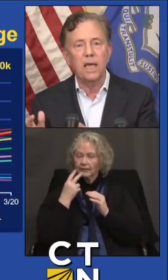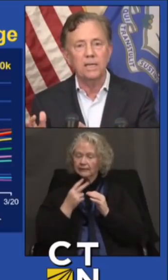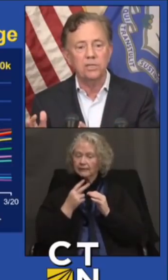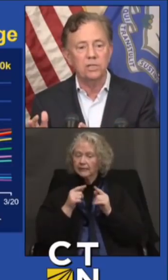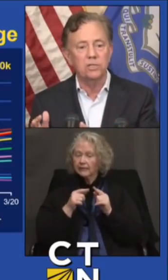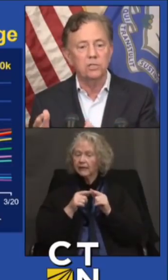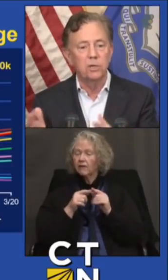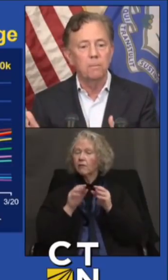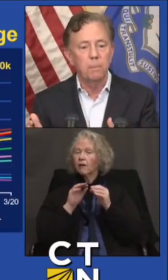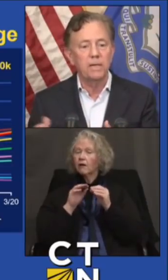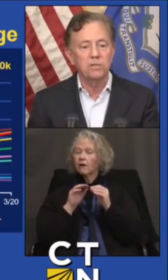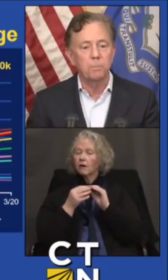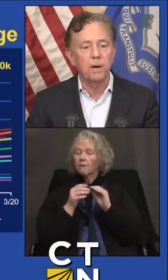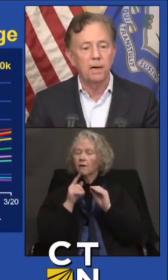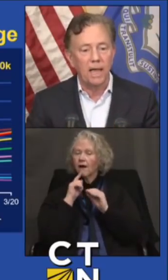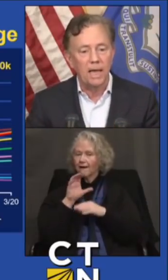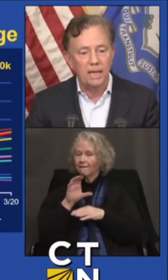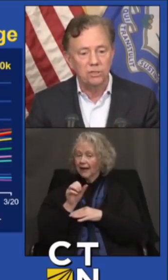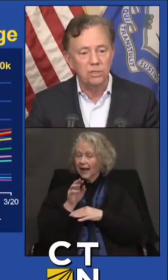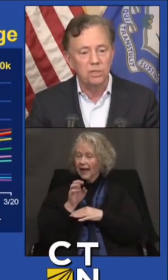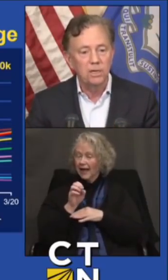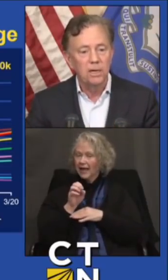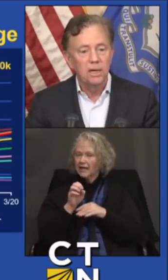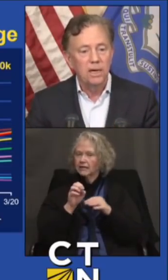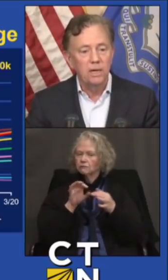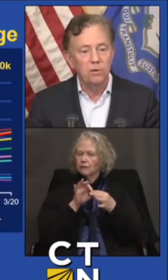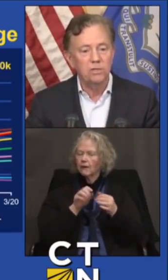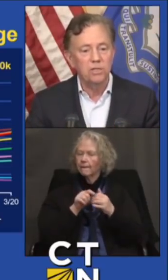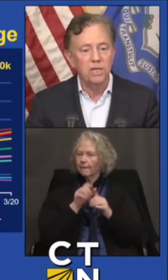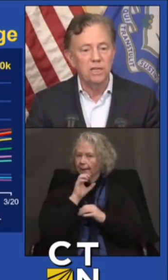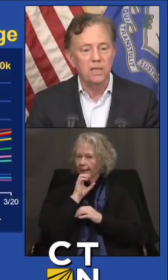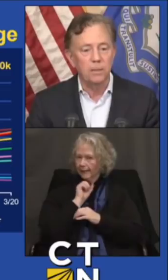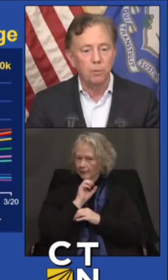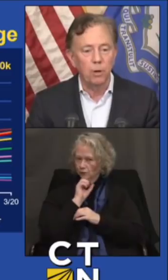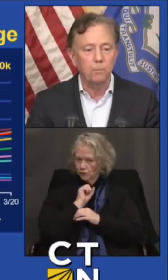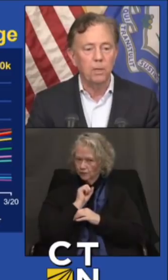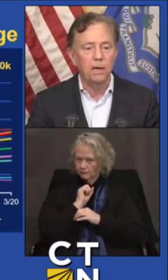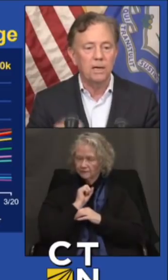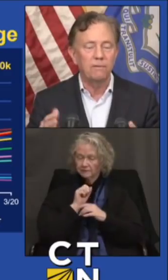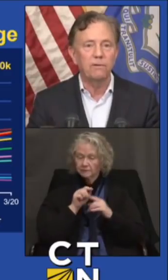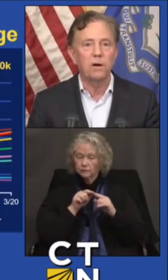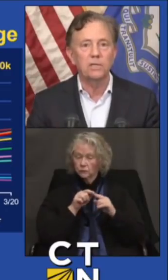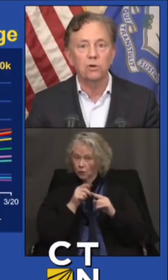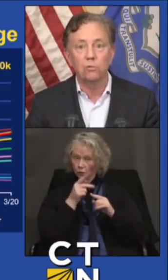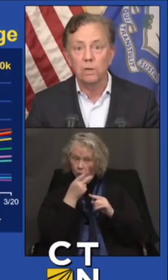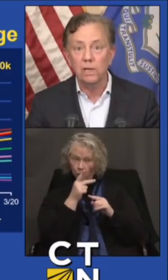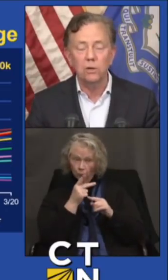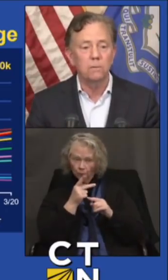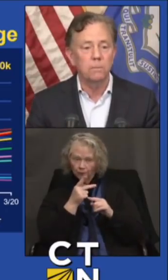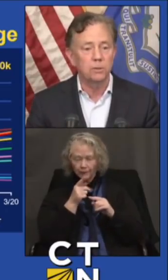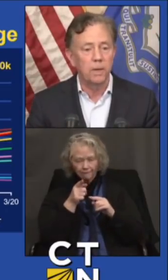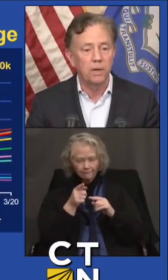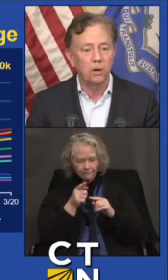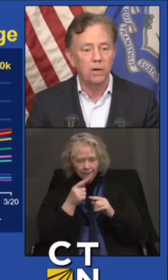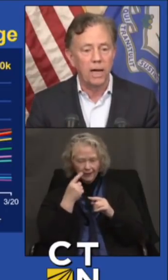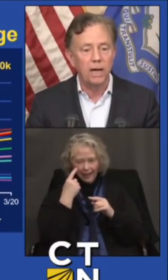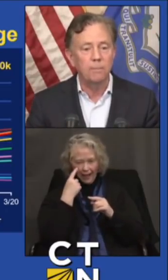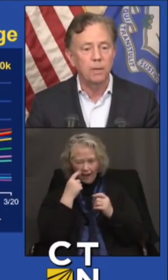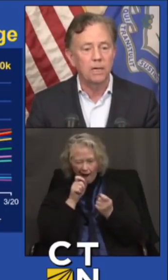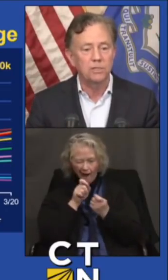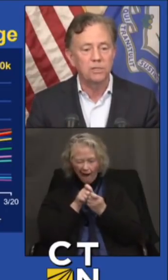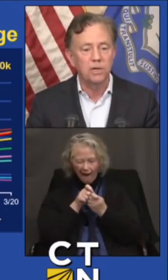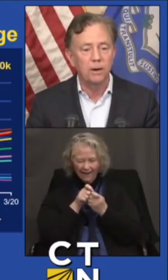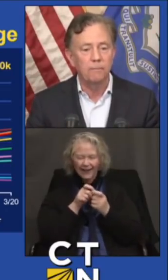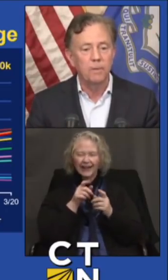in cases based upon age. And you can see that the purple line, if your eyes are really good, which mine are,